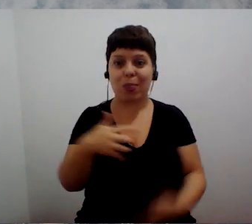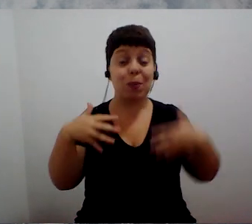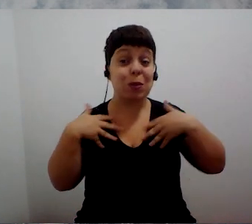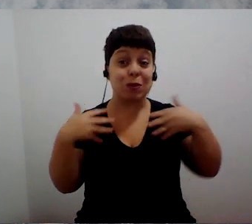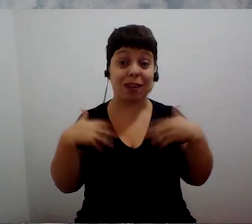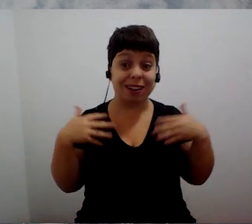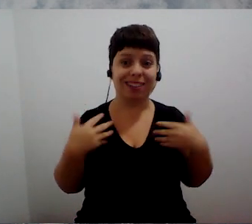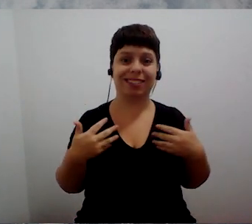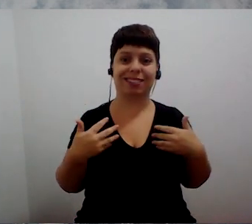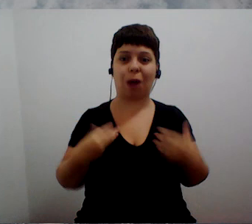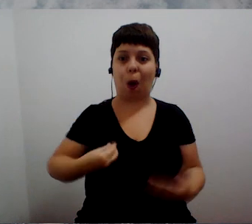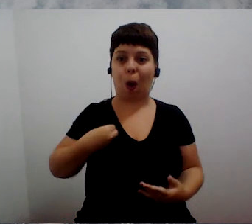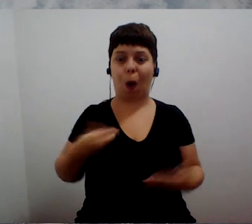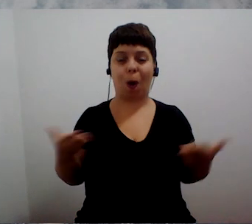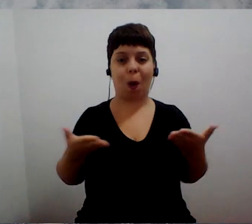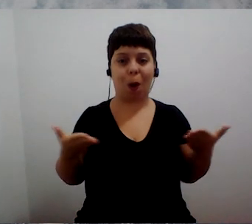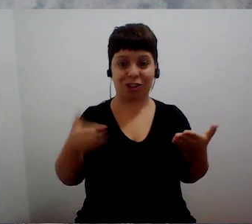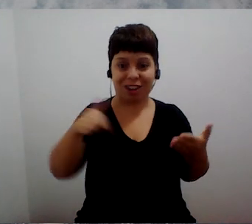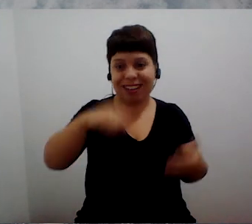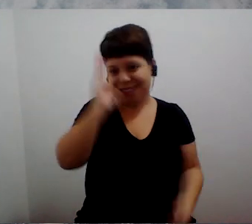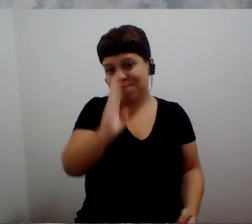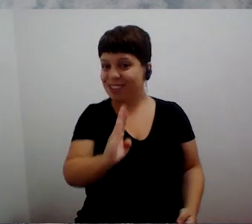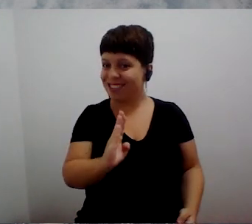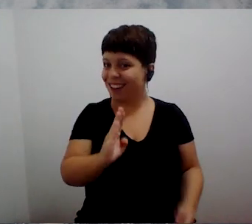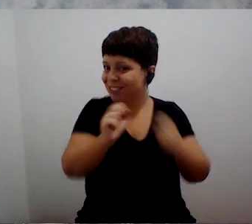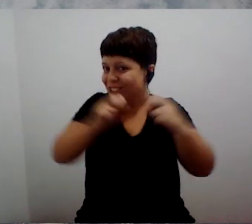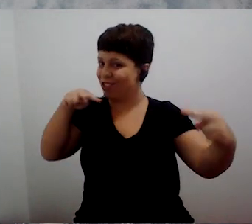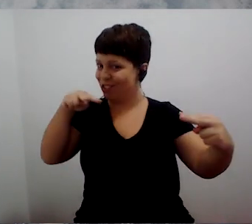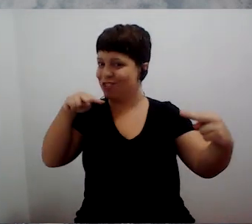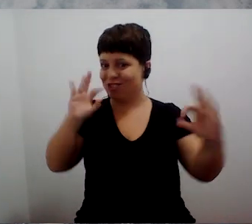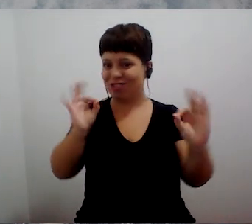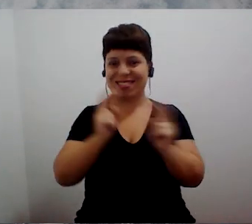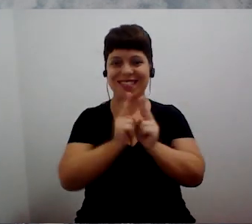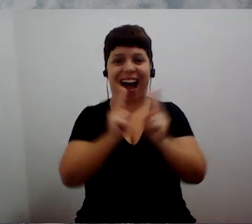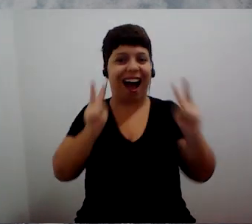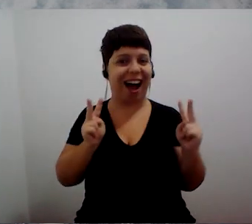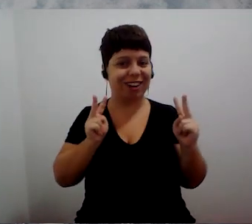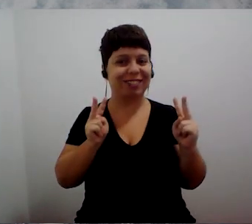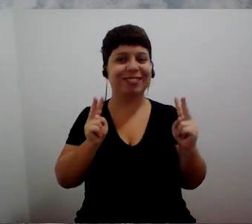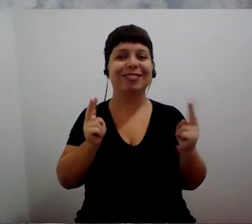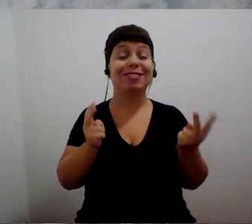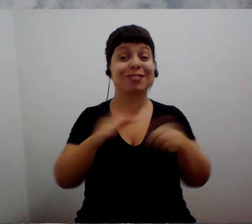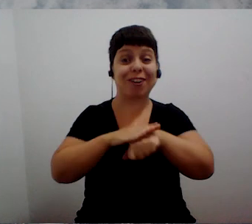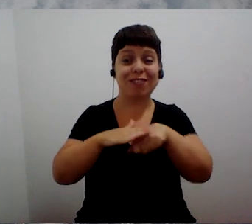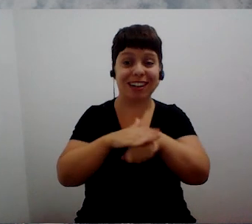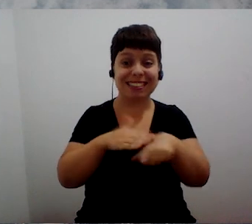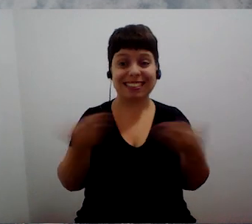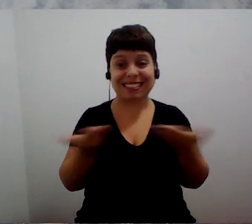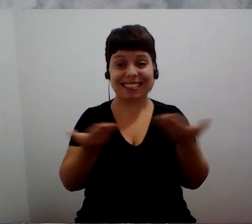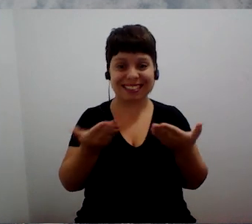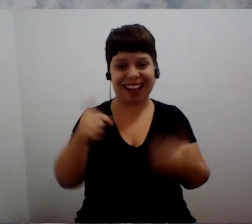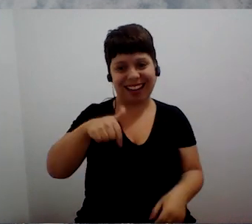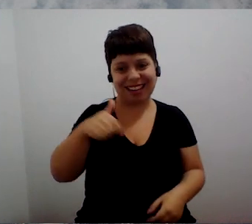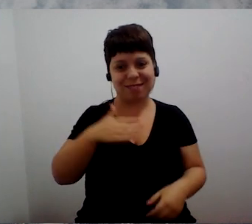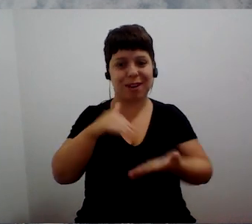to be here in Brazil with you digitally today, talking to you today from my